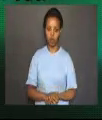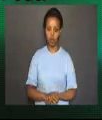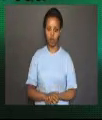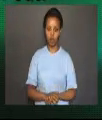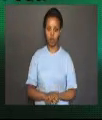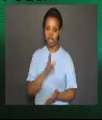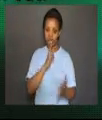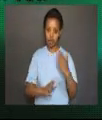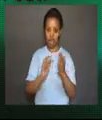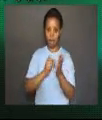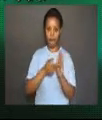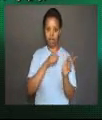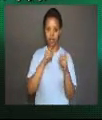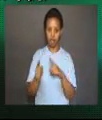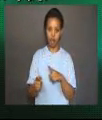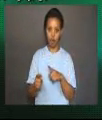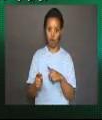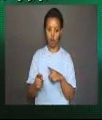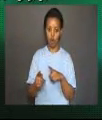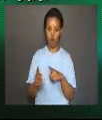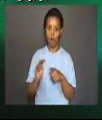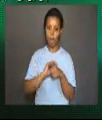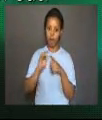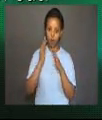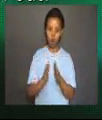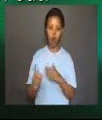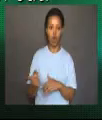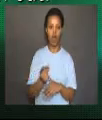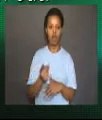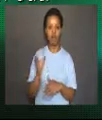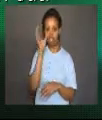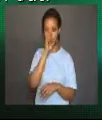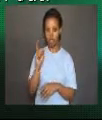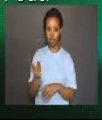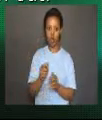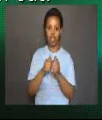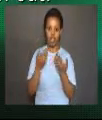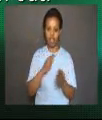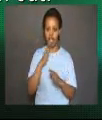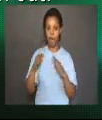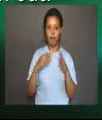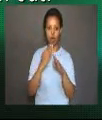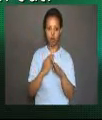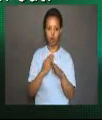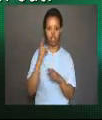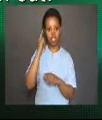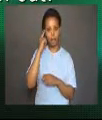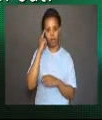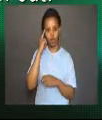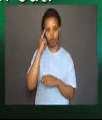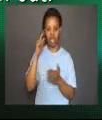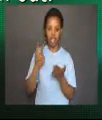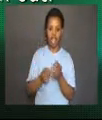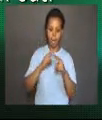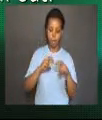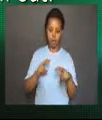Prediction is an educated guess as to how the biologist thinks the